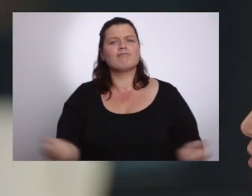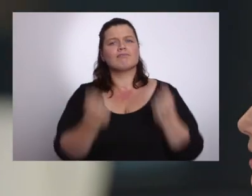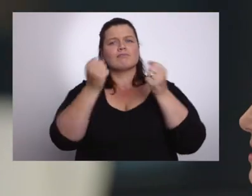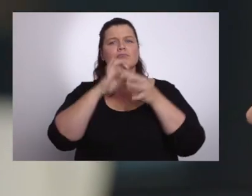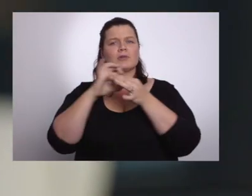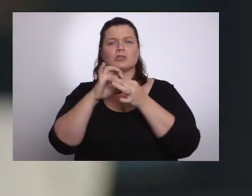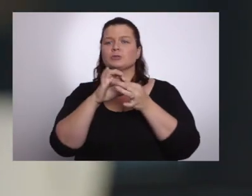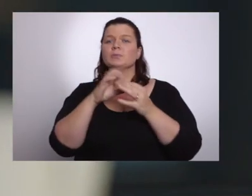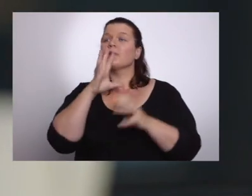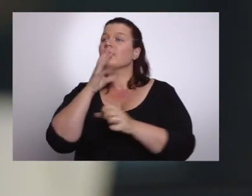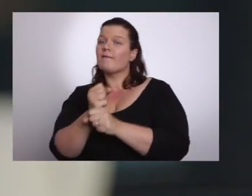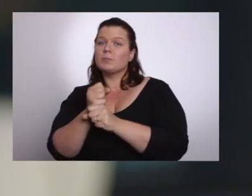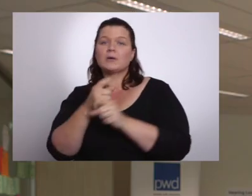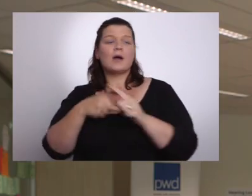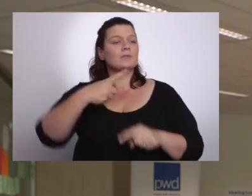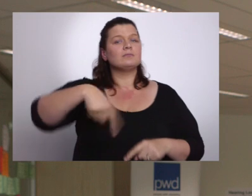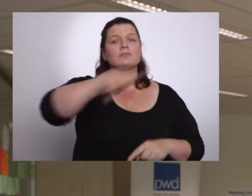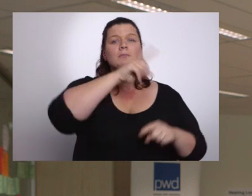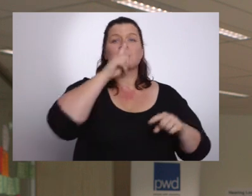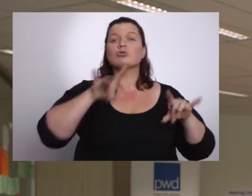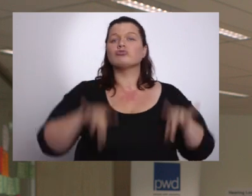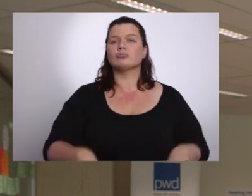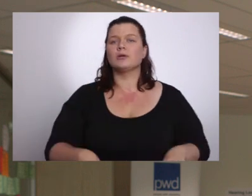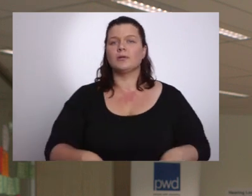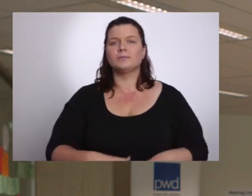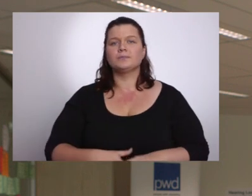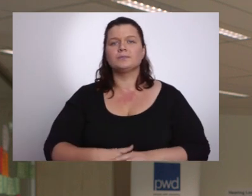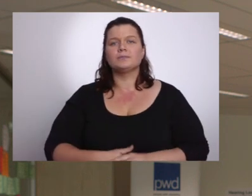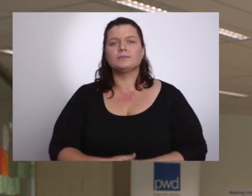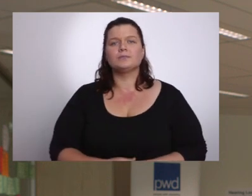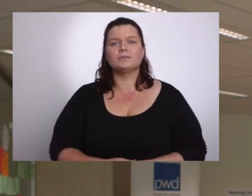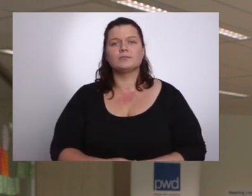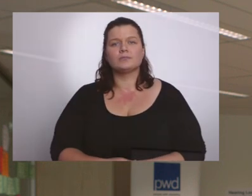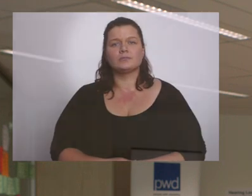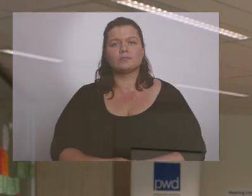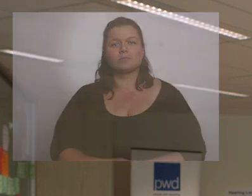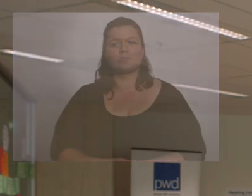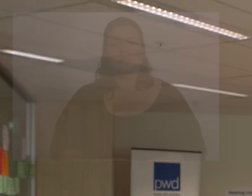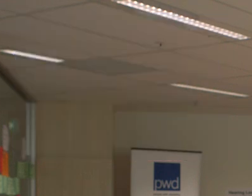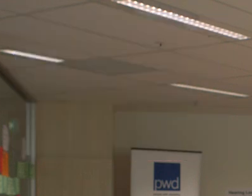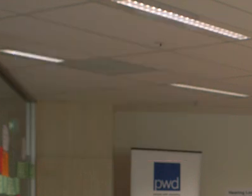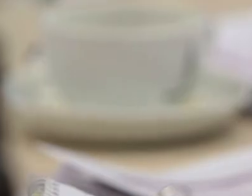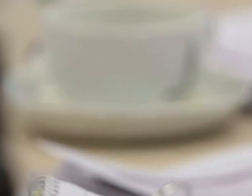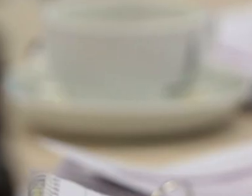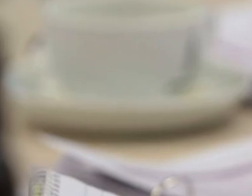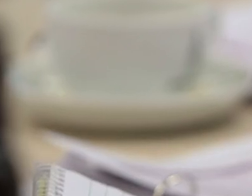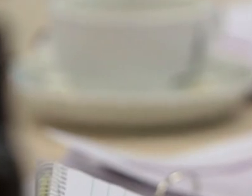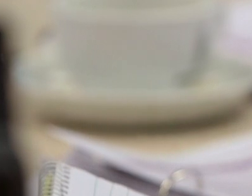Can you come in and help us? So I guess the citizens jury is also a way of strengthening that whole relationship between government and citizens.